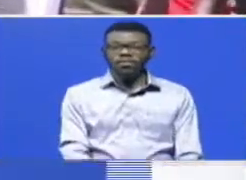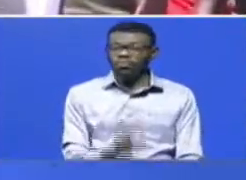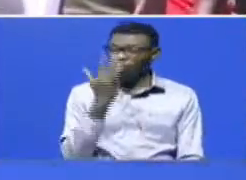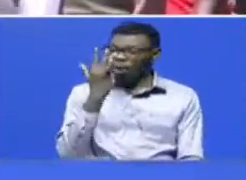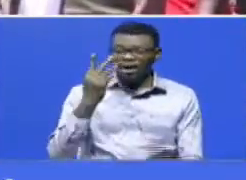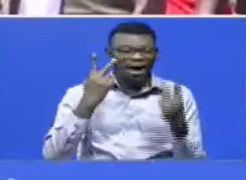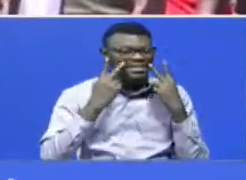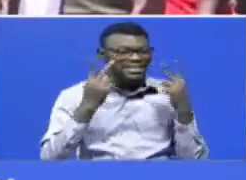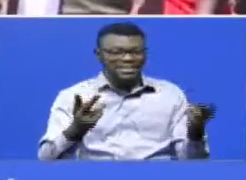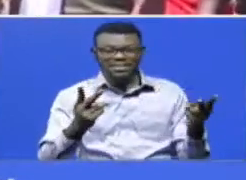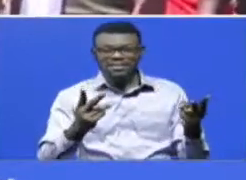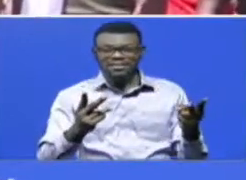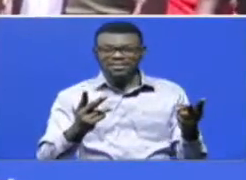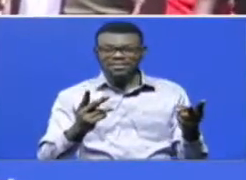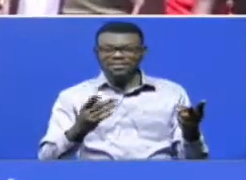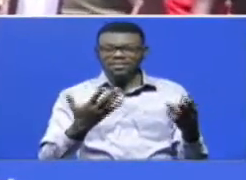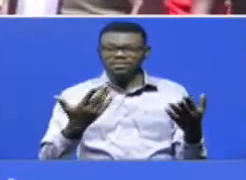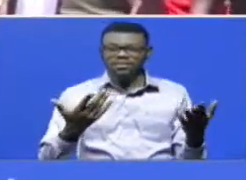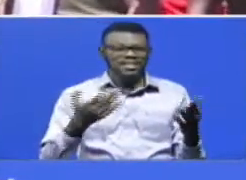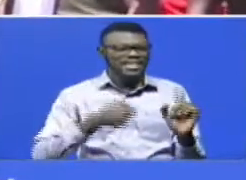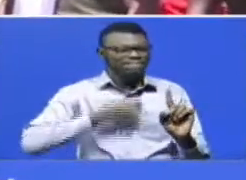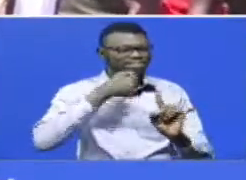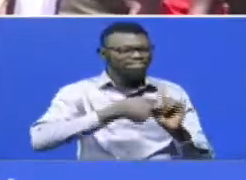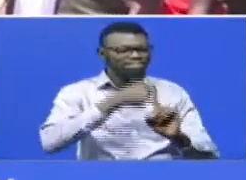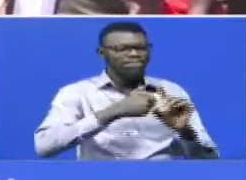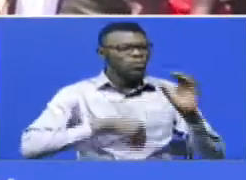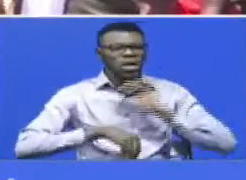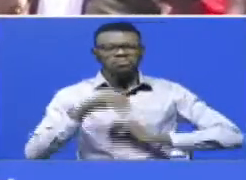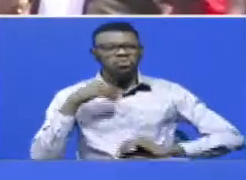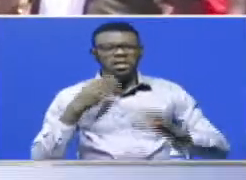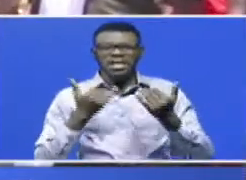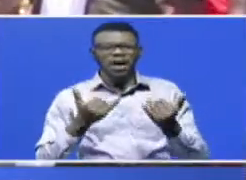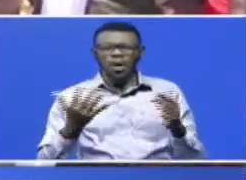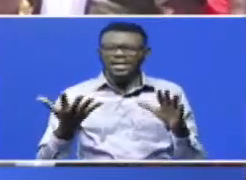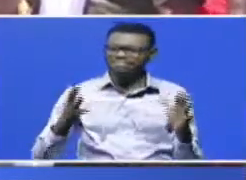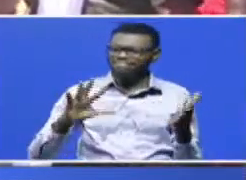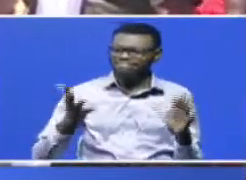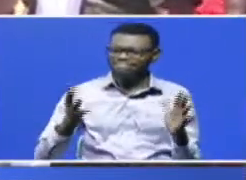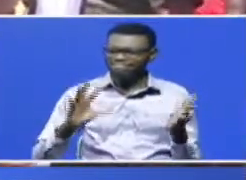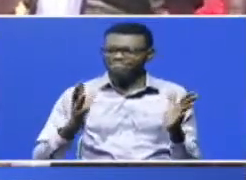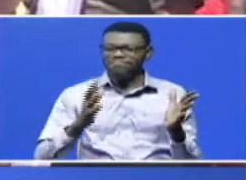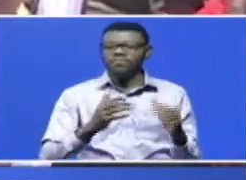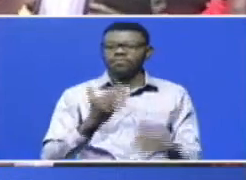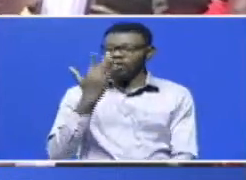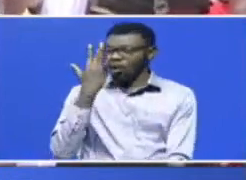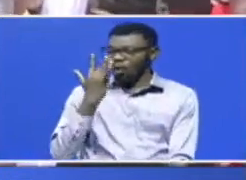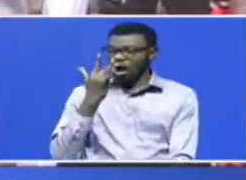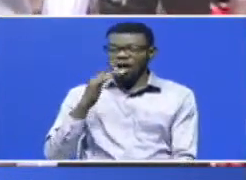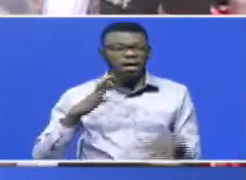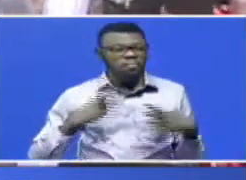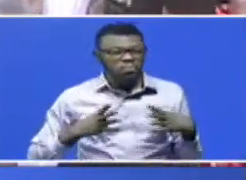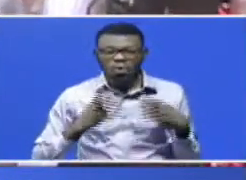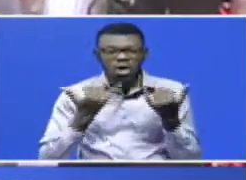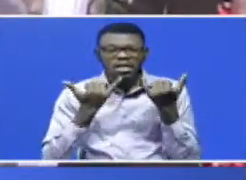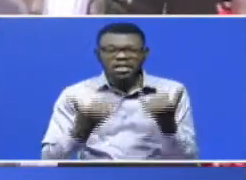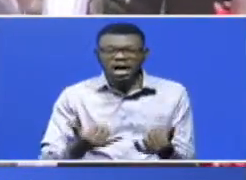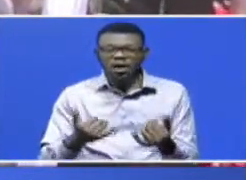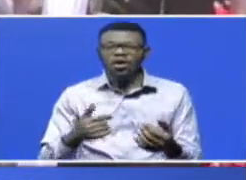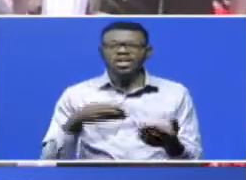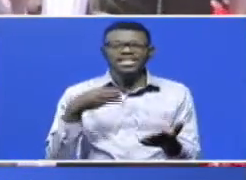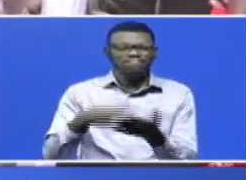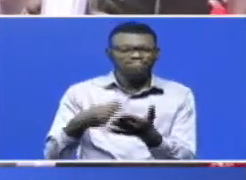ni kama hile kasi ya kupigana na ufisadi imedidimia kidogo. Na ndio kwa sababu watu wanatembea na